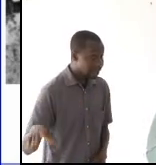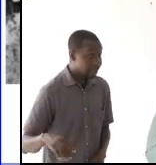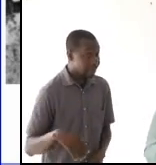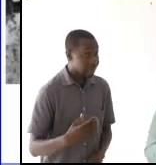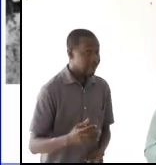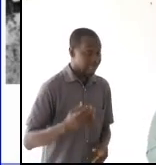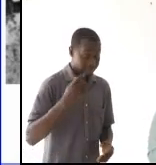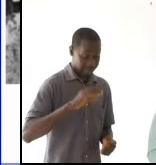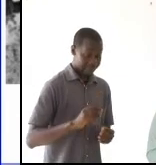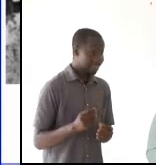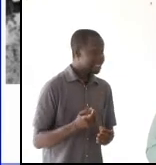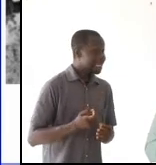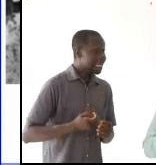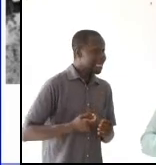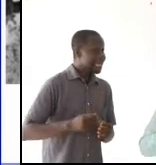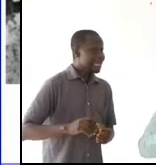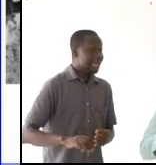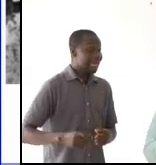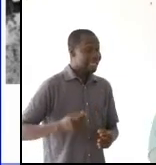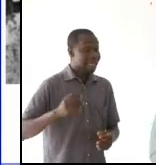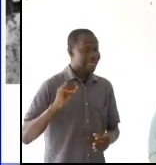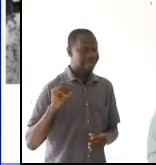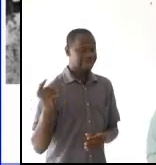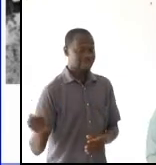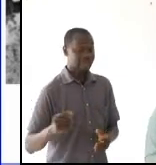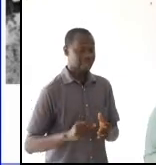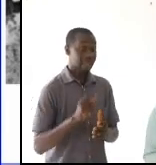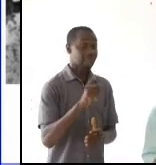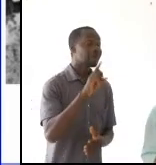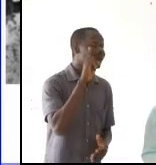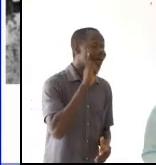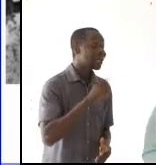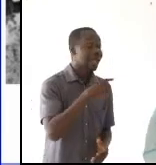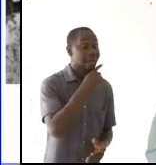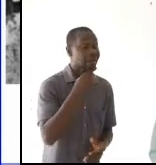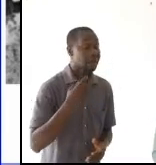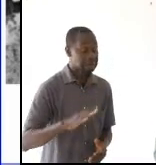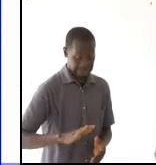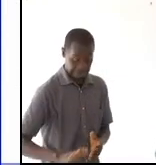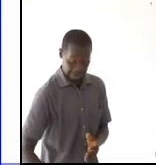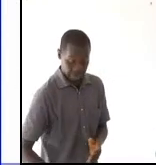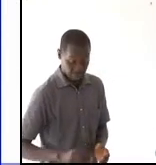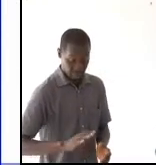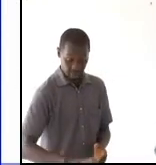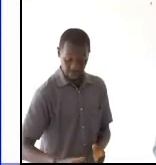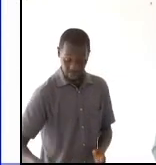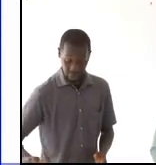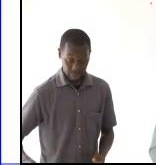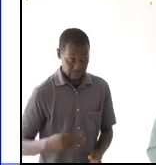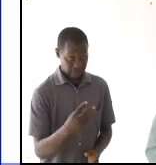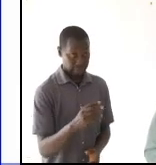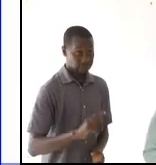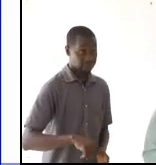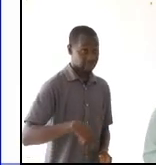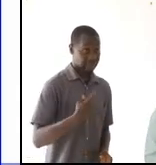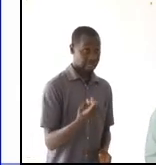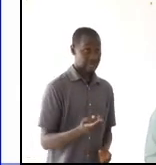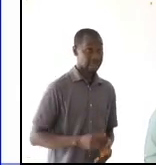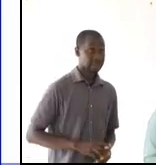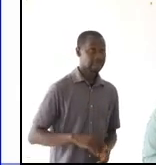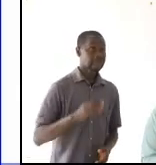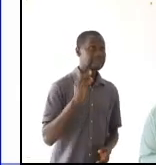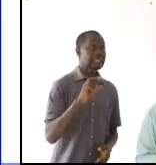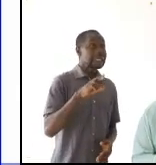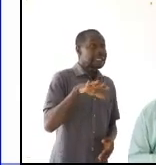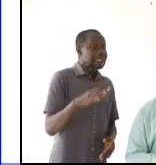it's the genetics, the genes that are passed on from their parents to these children. Next, briefly want to look at